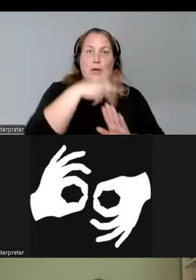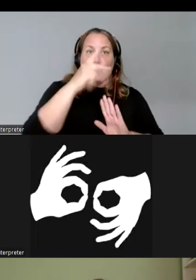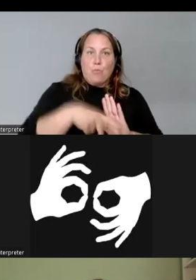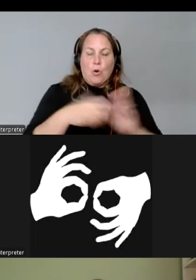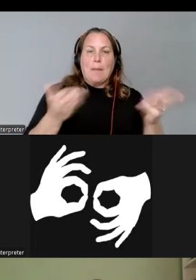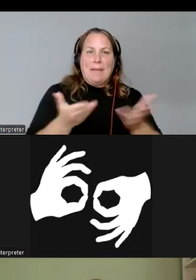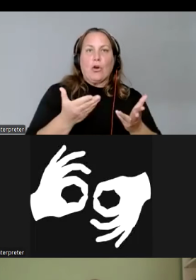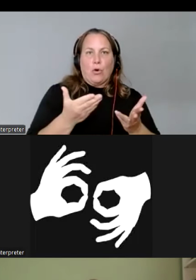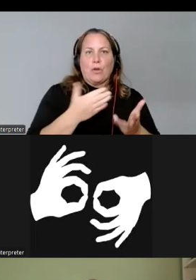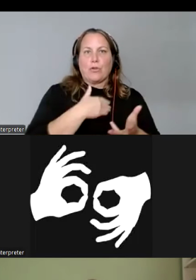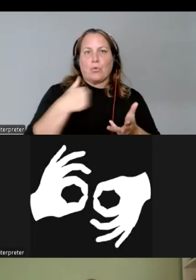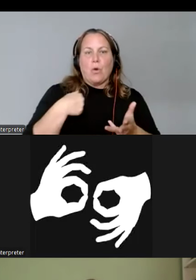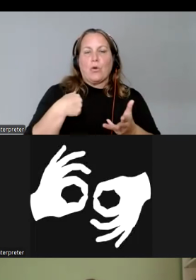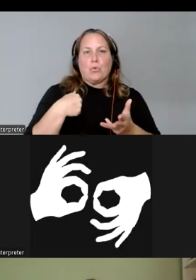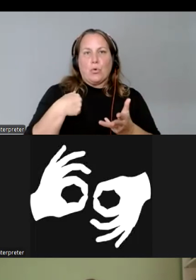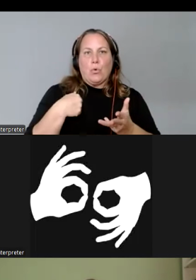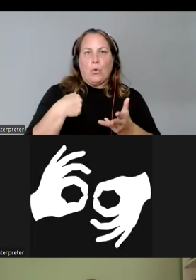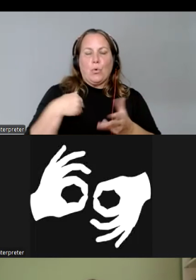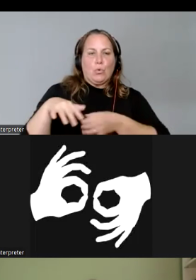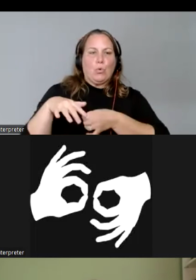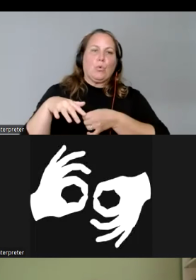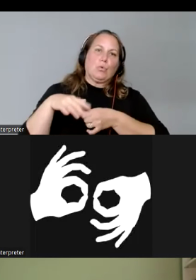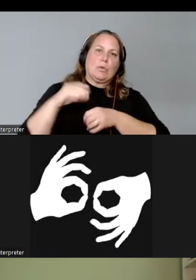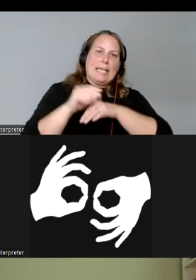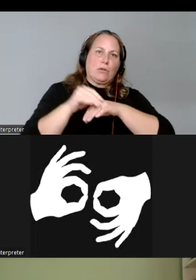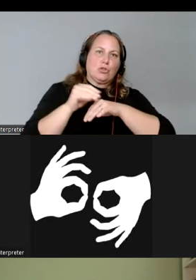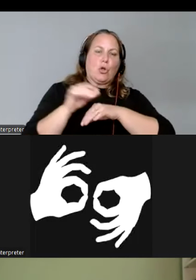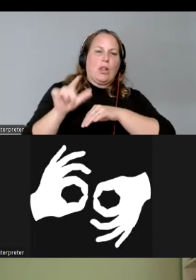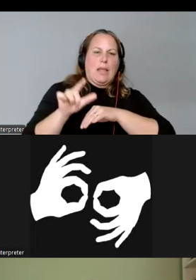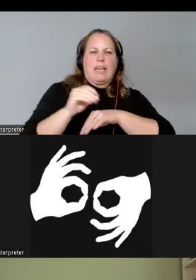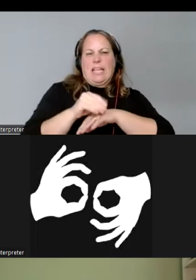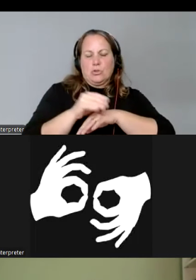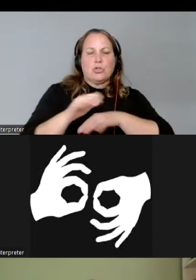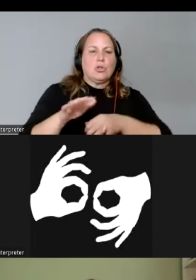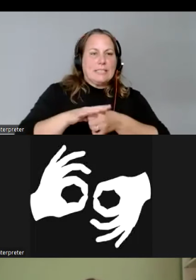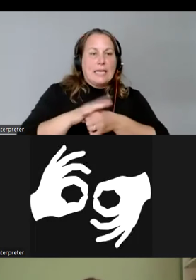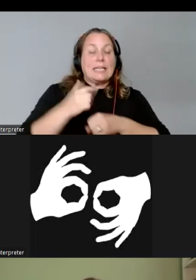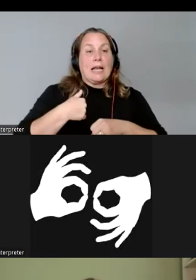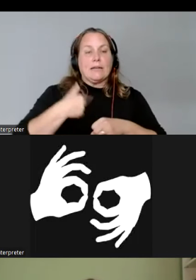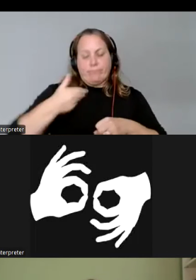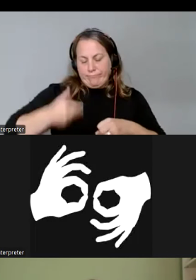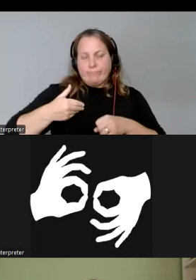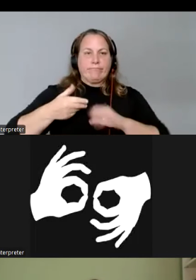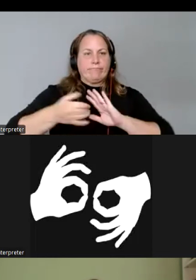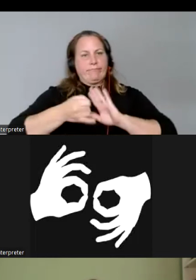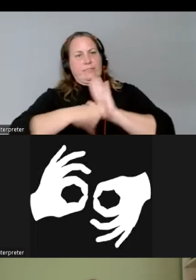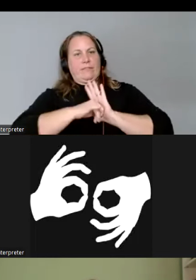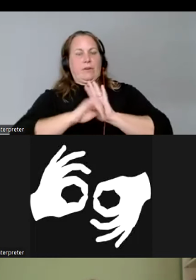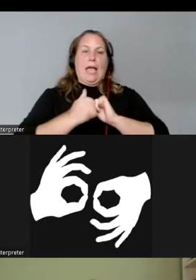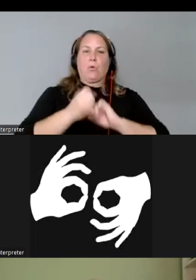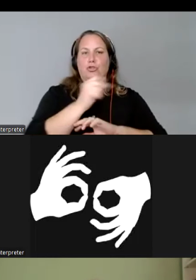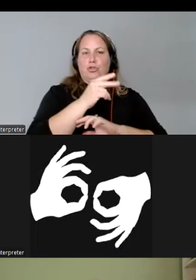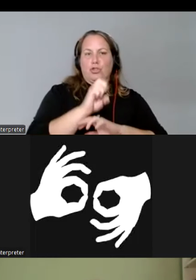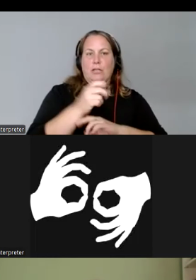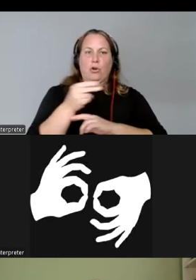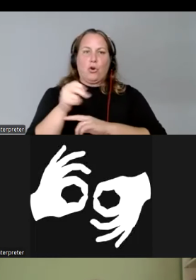side. I use she, her pronouns by way of visual description. I'm a white woman